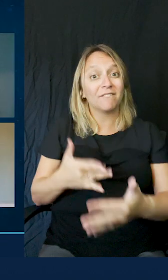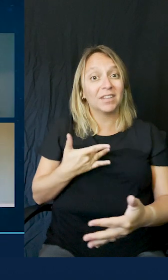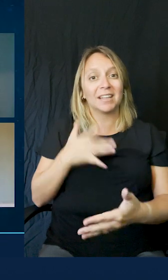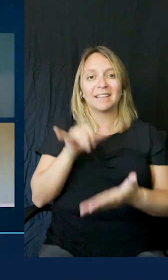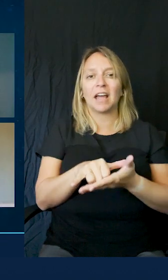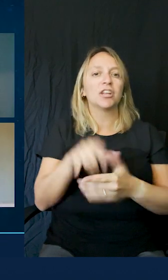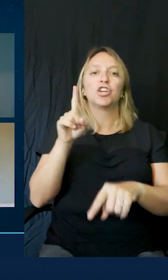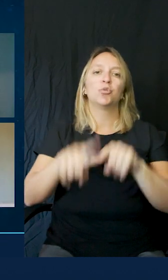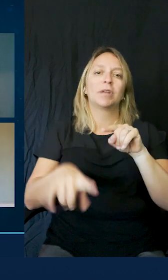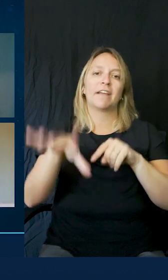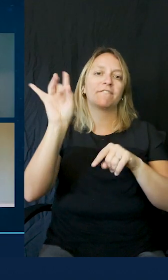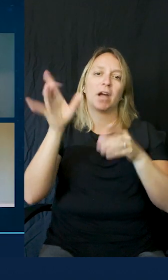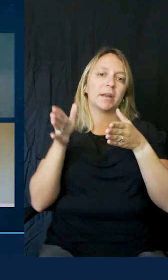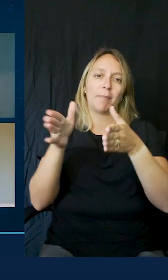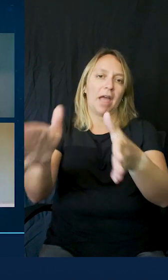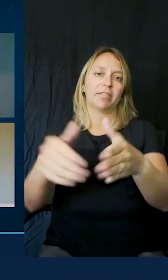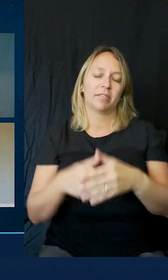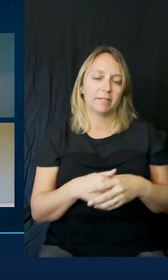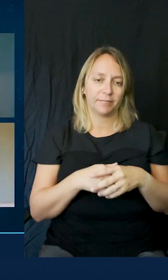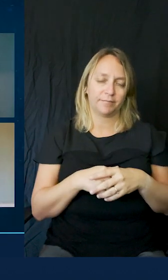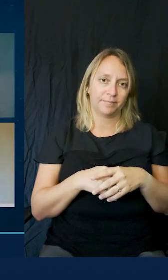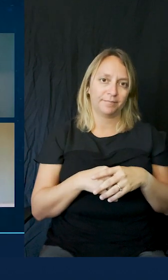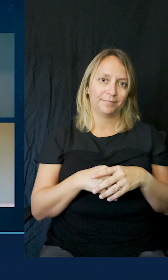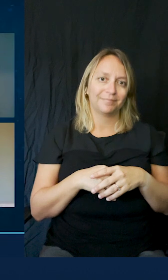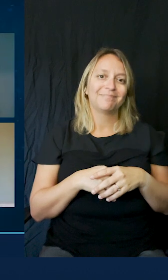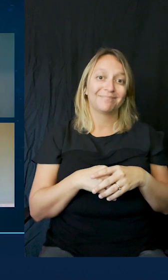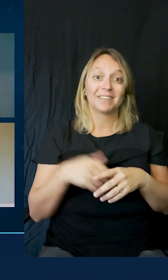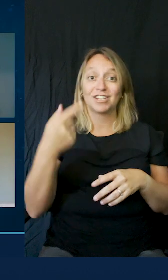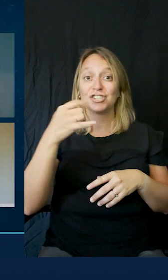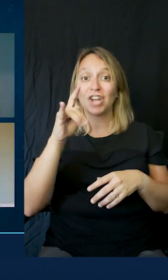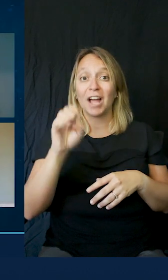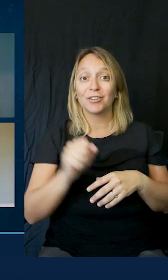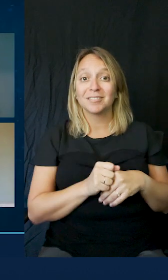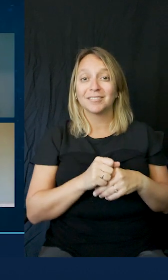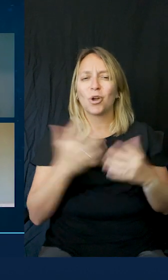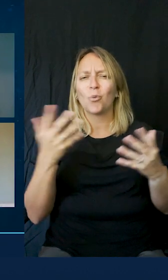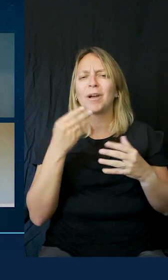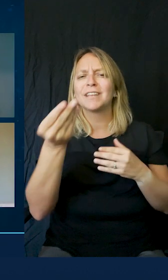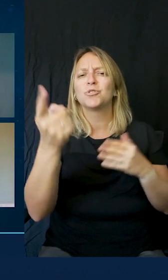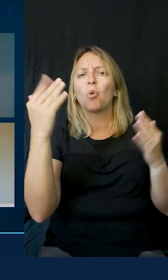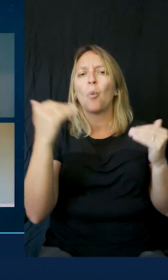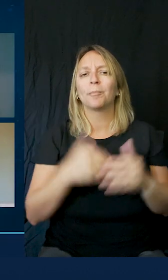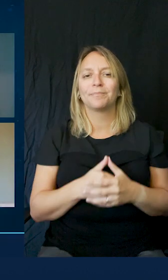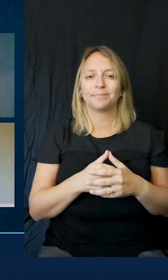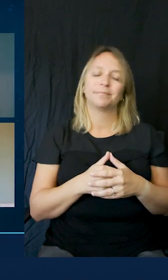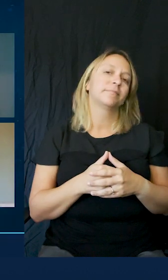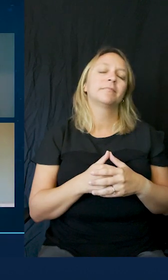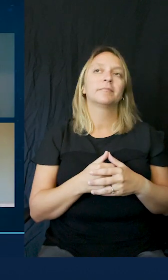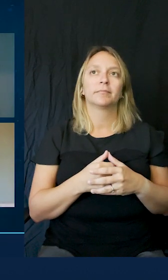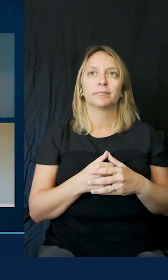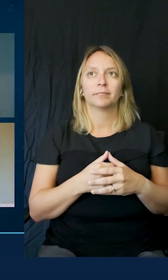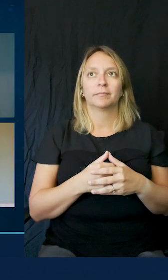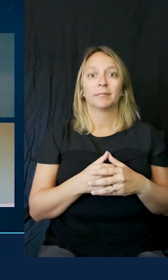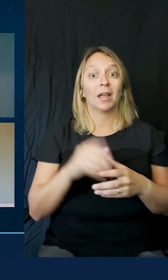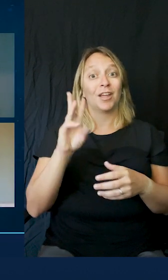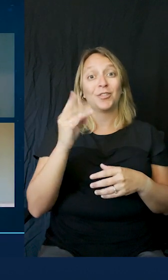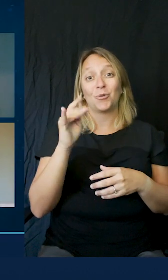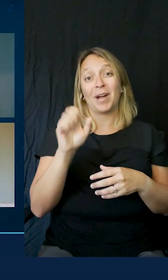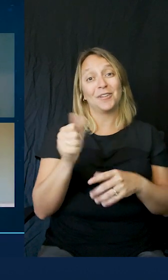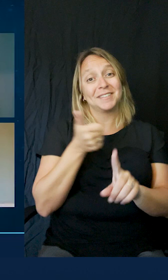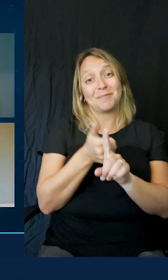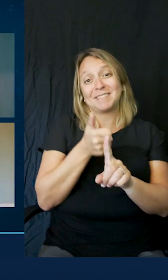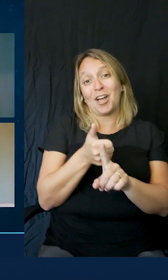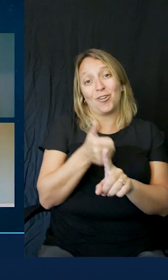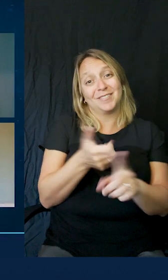you can't find the path forward. Yeah. Giles, what gives you hope? The whales themselves give